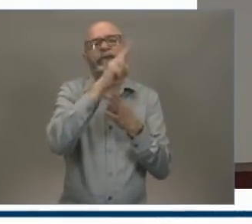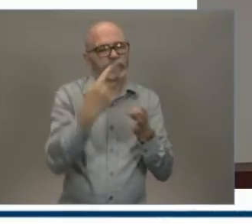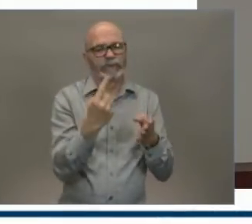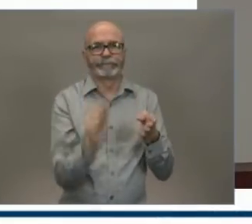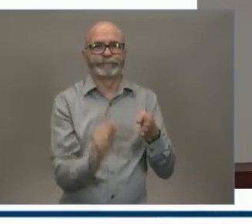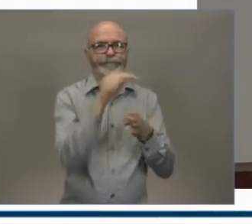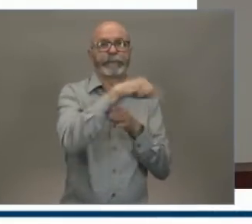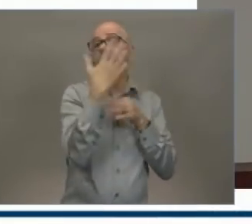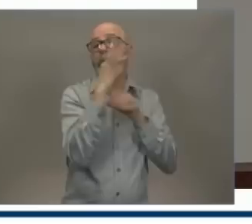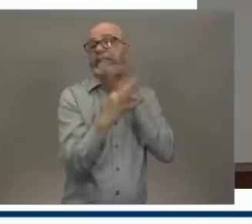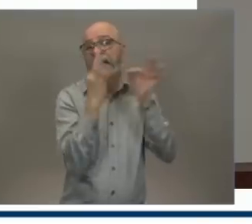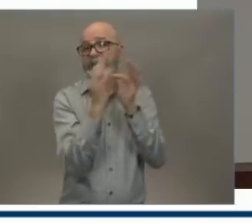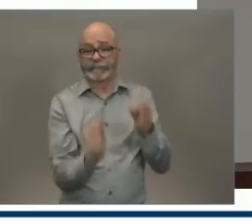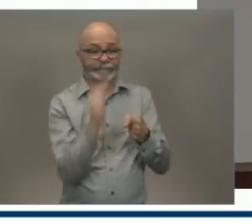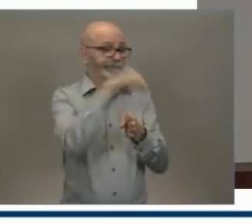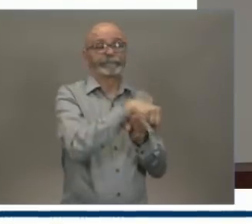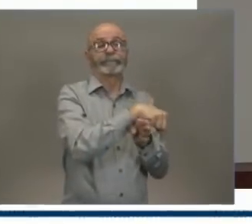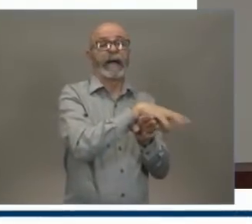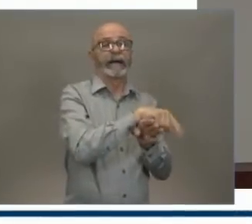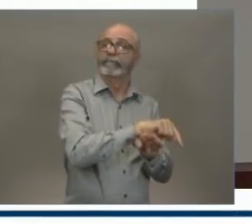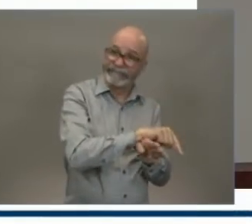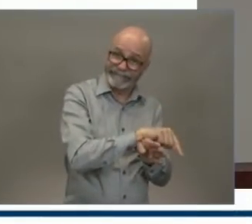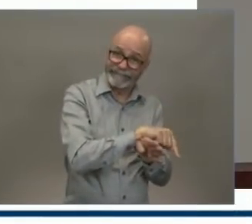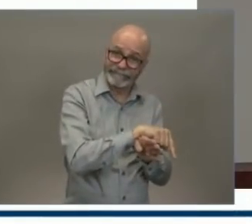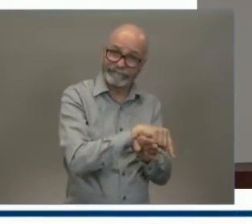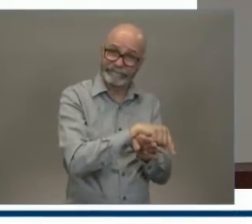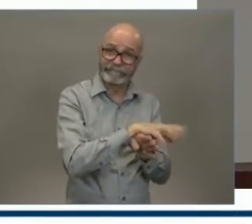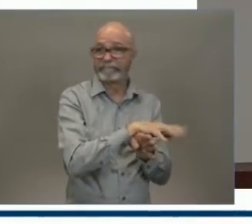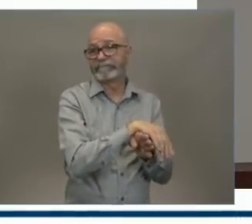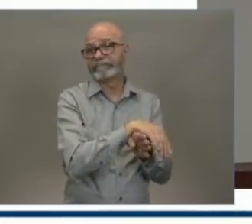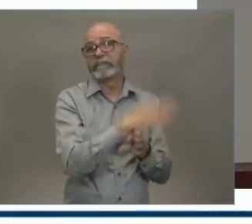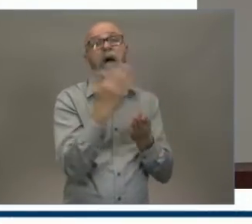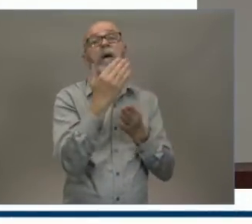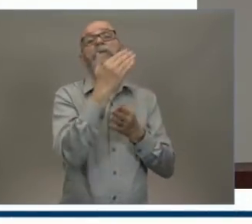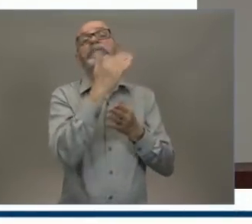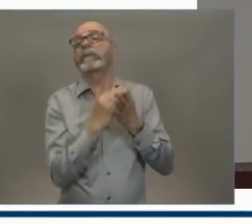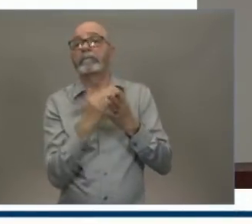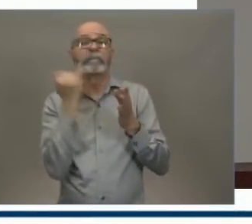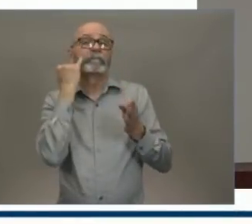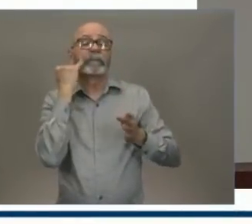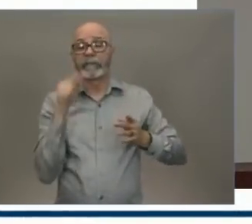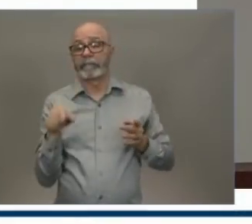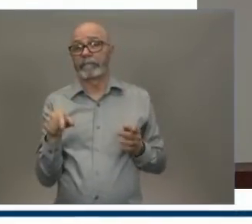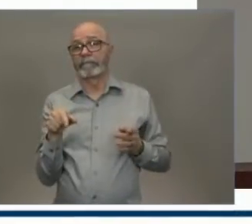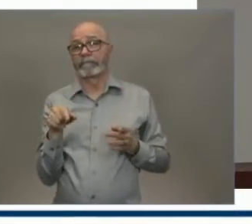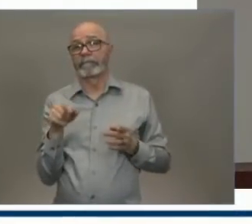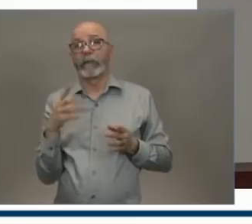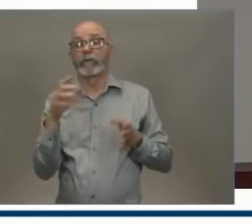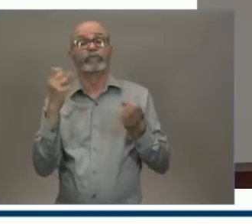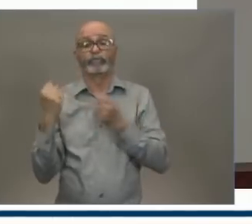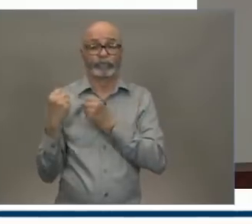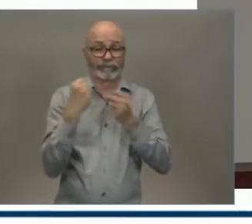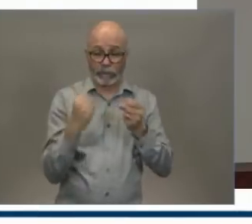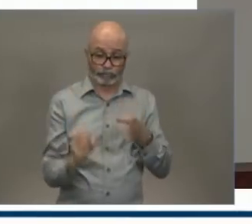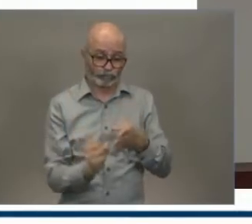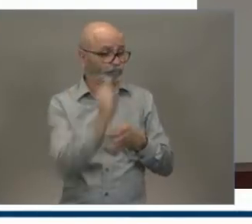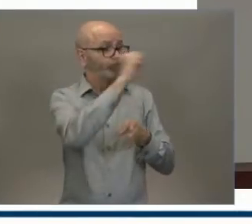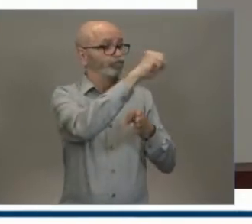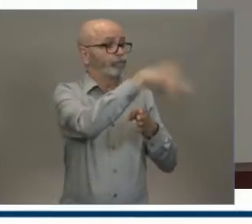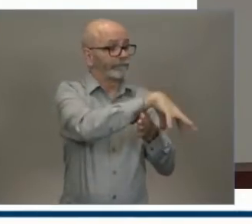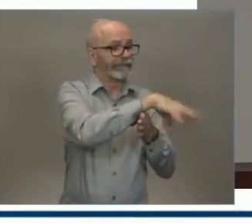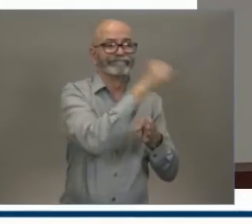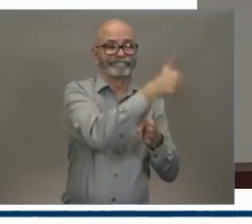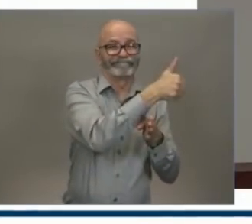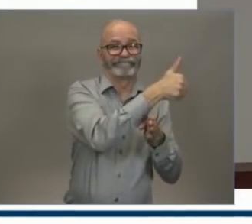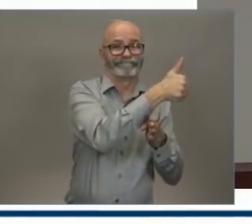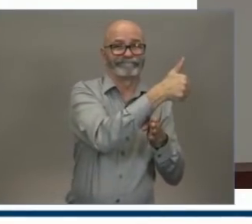people, there's people traveling to drop off a student in a New Brunswick university. The protocol requires them to